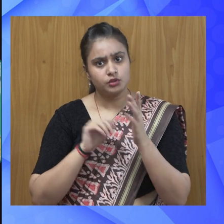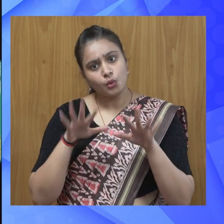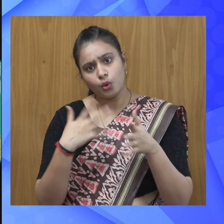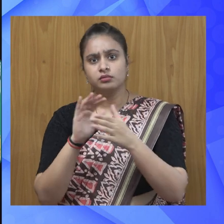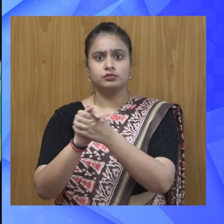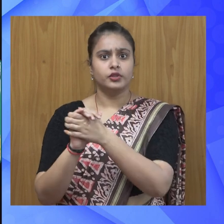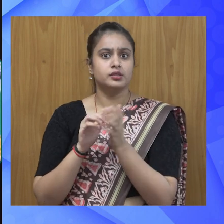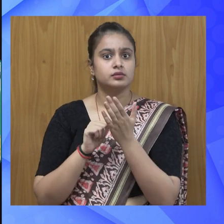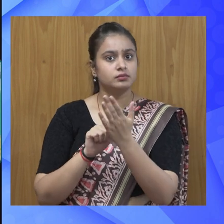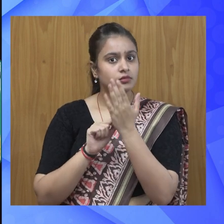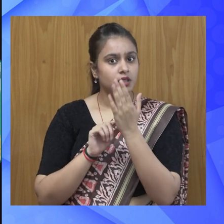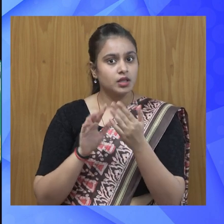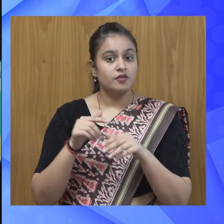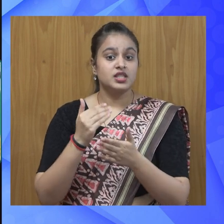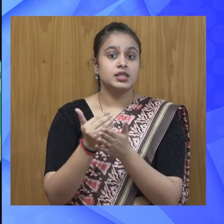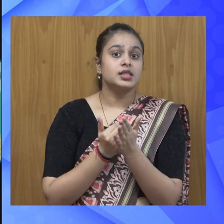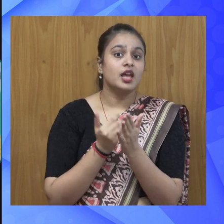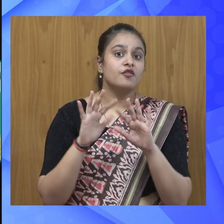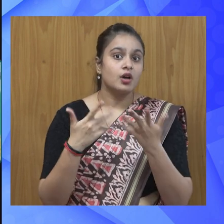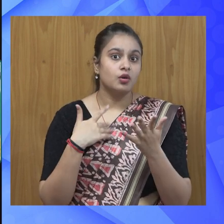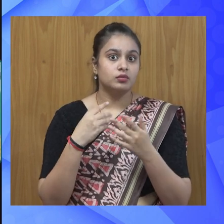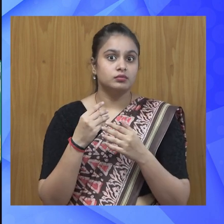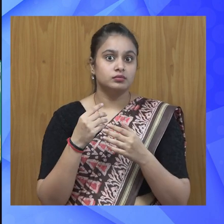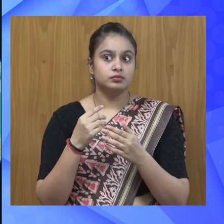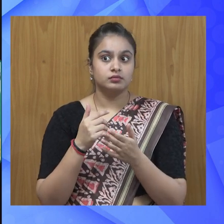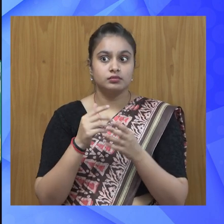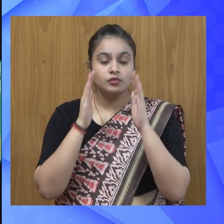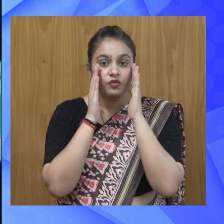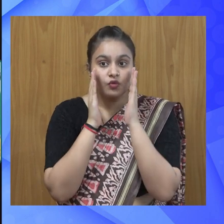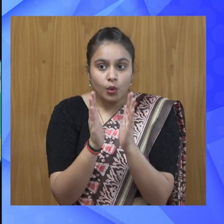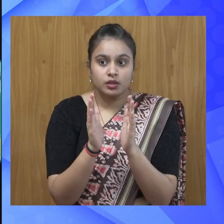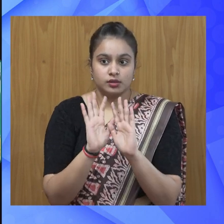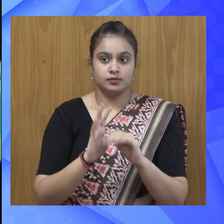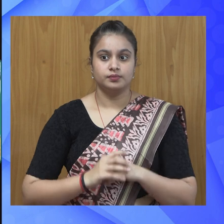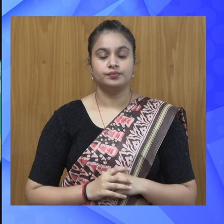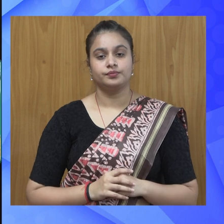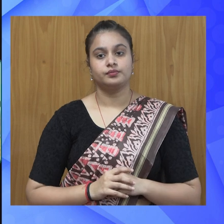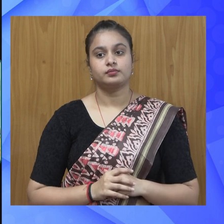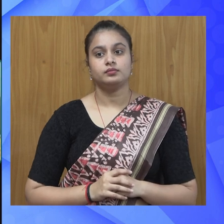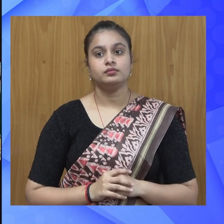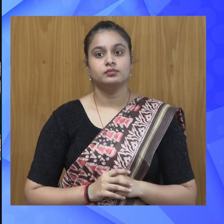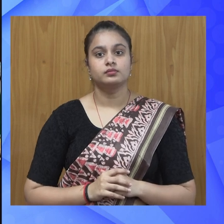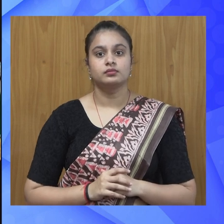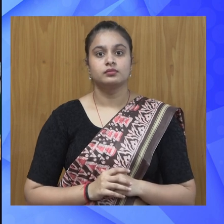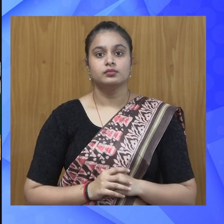honge, aur hame kaise safe rehna hai, alert rehna hai, so please pay attention.